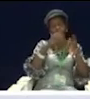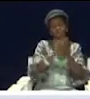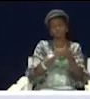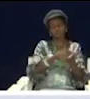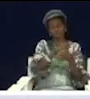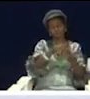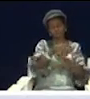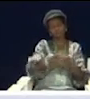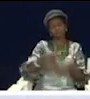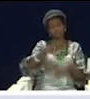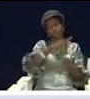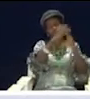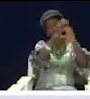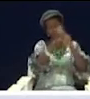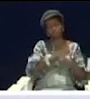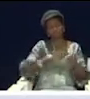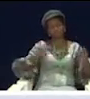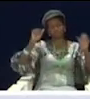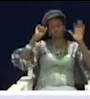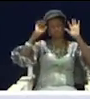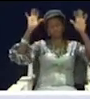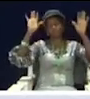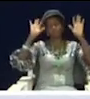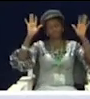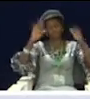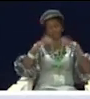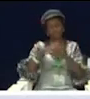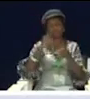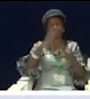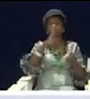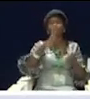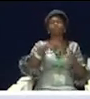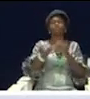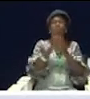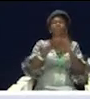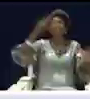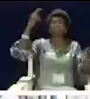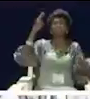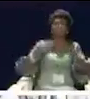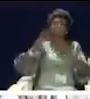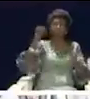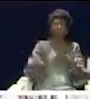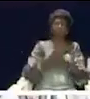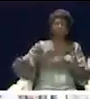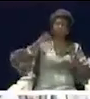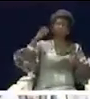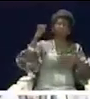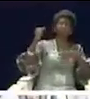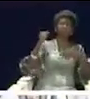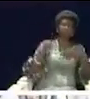you will receive a wonder. So shall it be in Jesus' name.